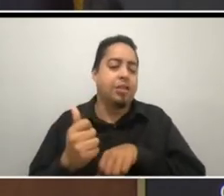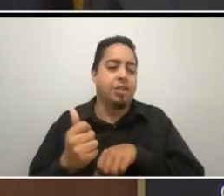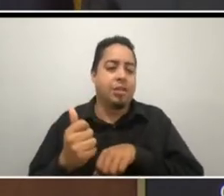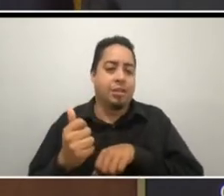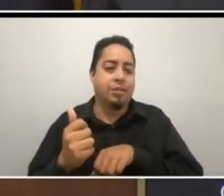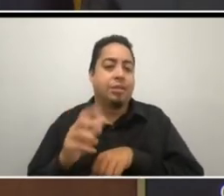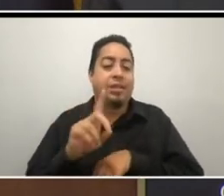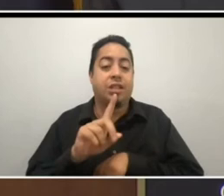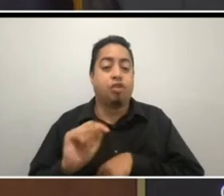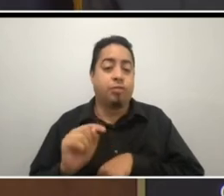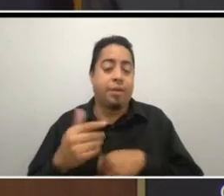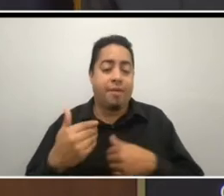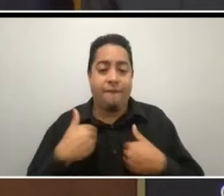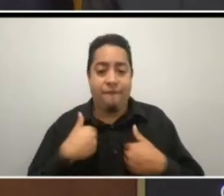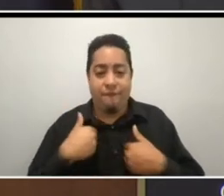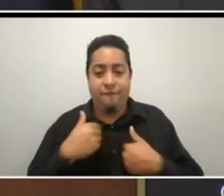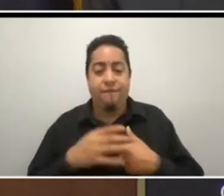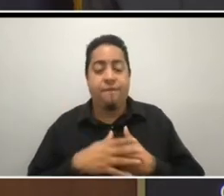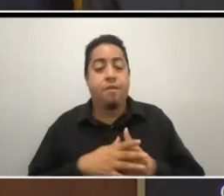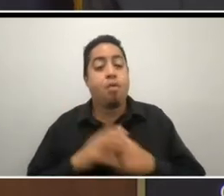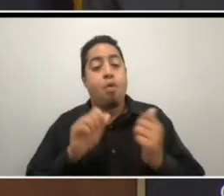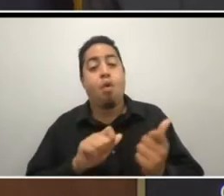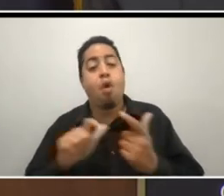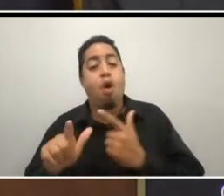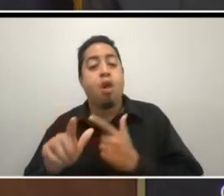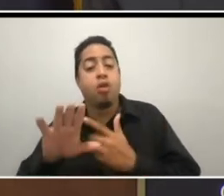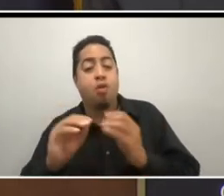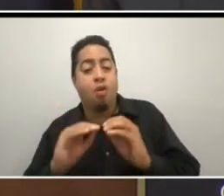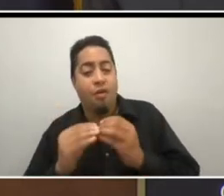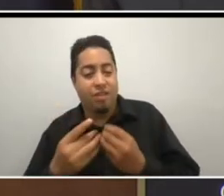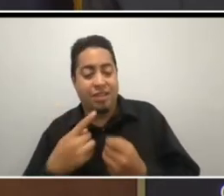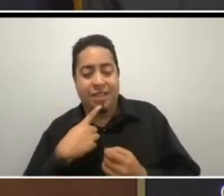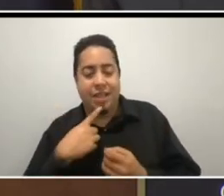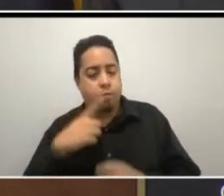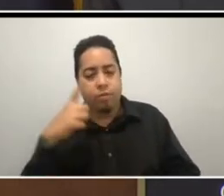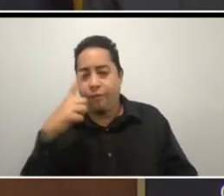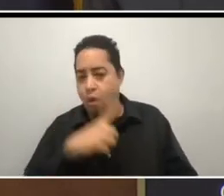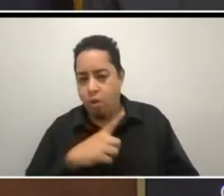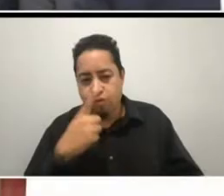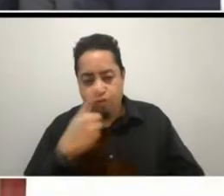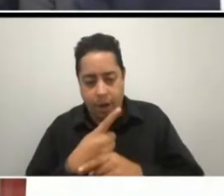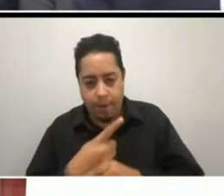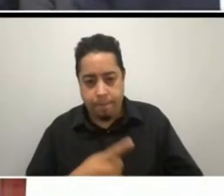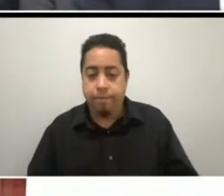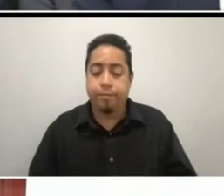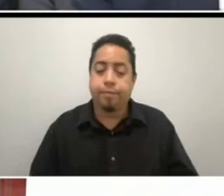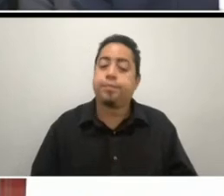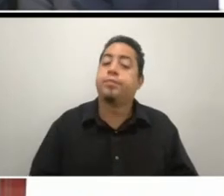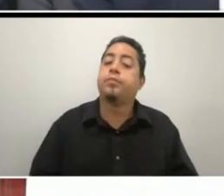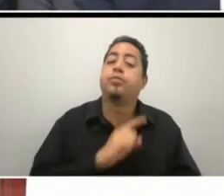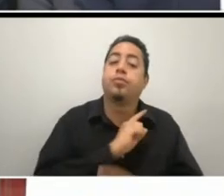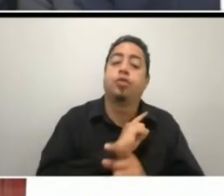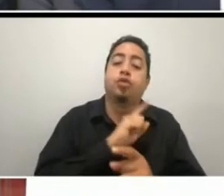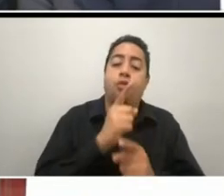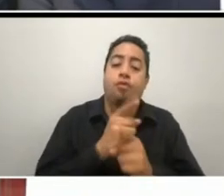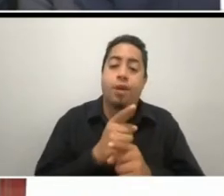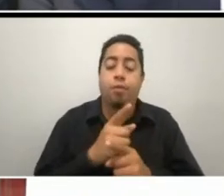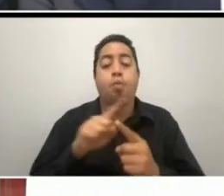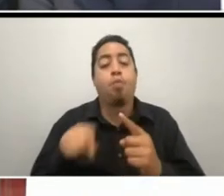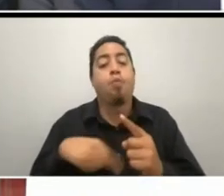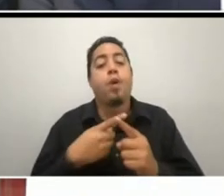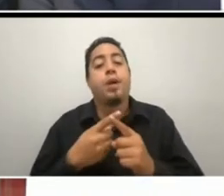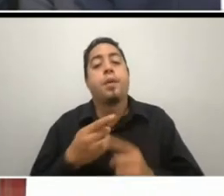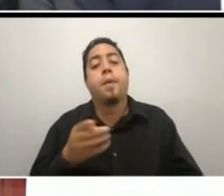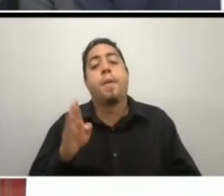all said were false. Is that right? Correct. And even more importantly, when BJ Pack resigned as